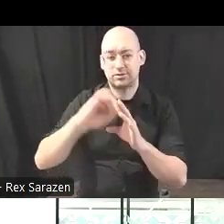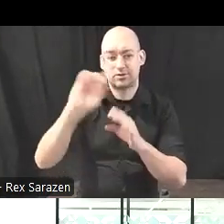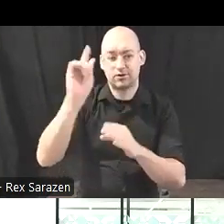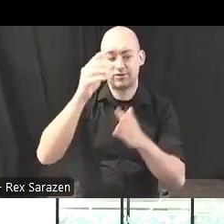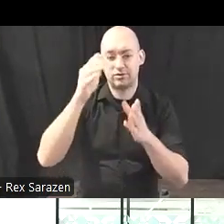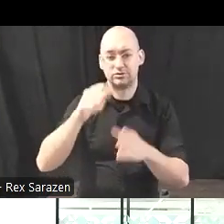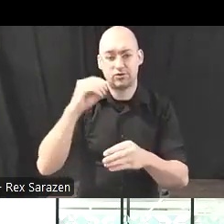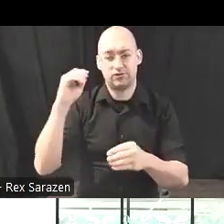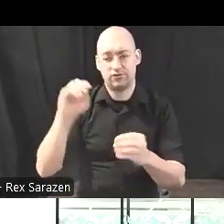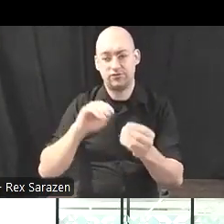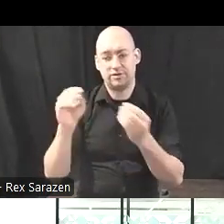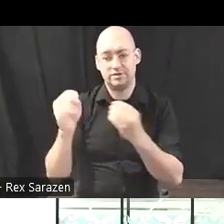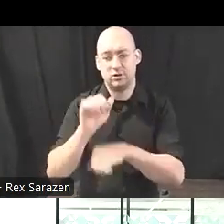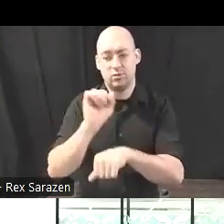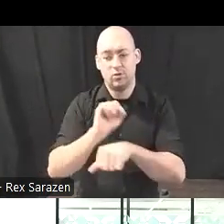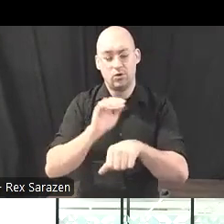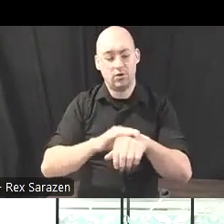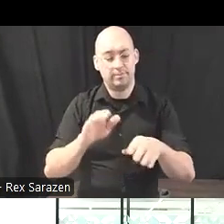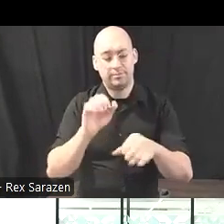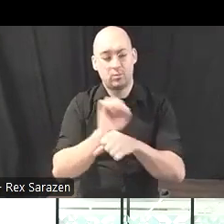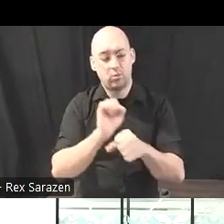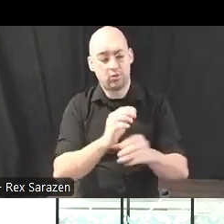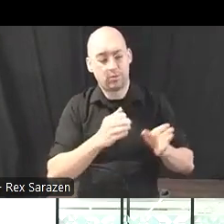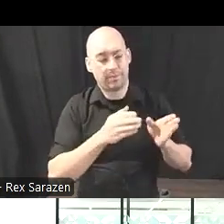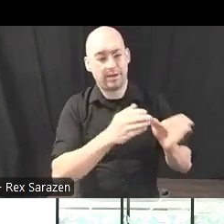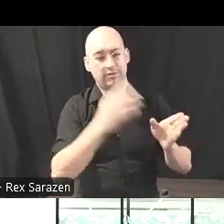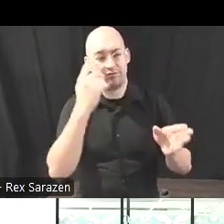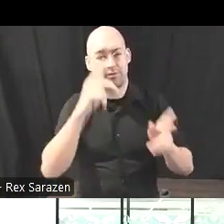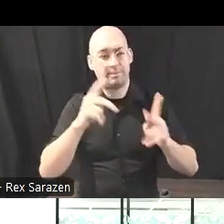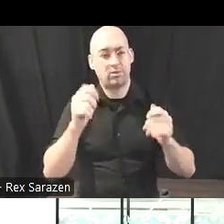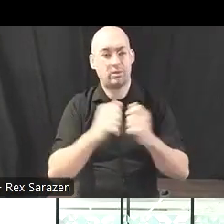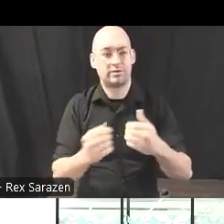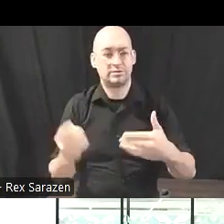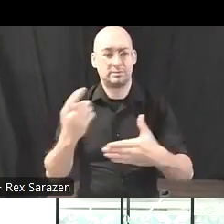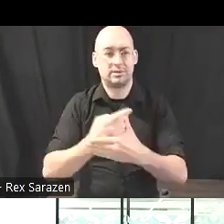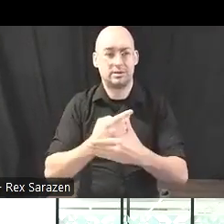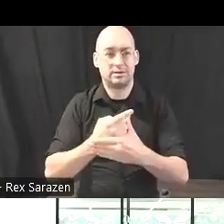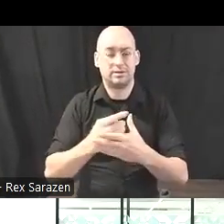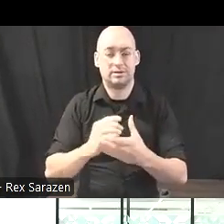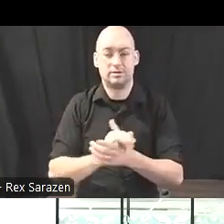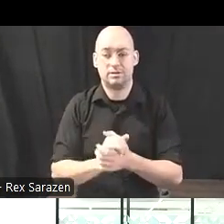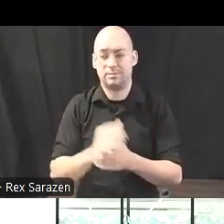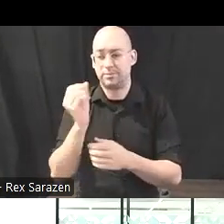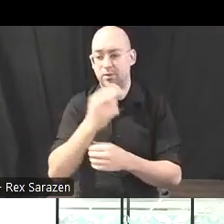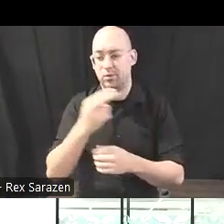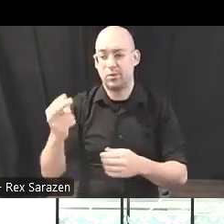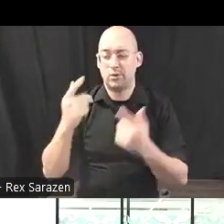working on career pathways for people with intellectual disabilities. And today's her birthday. So she's